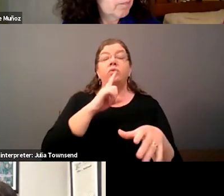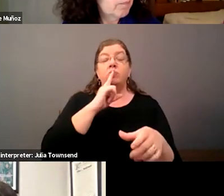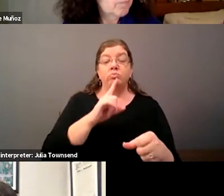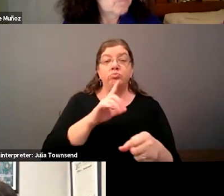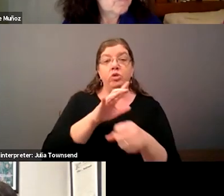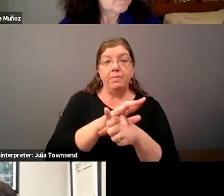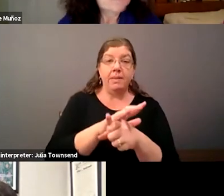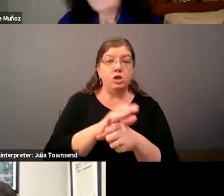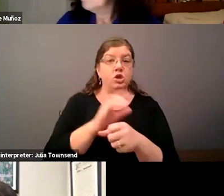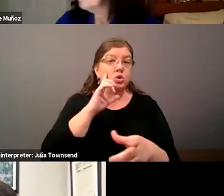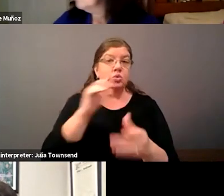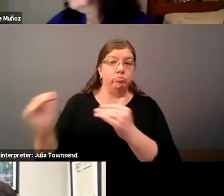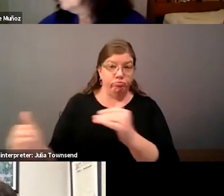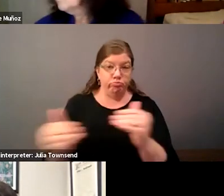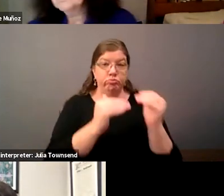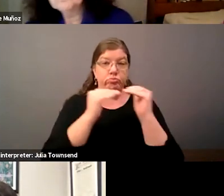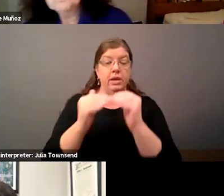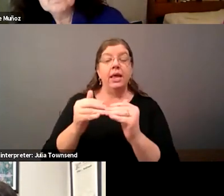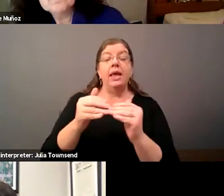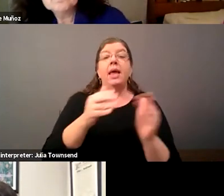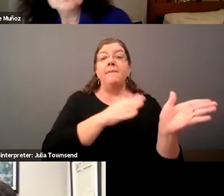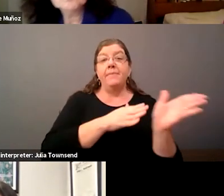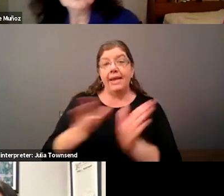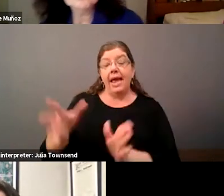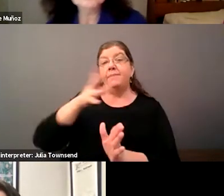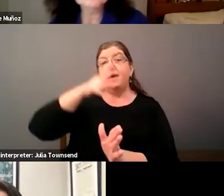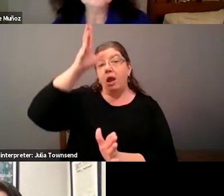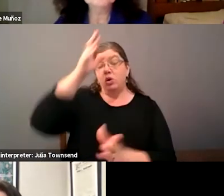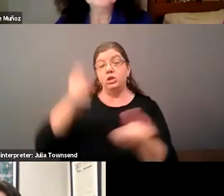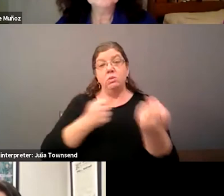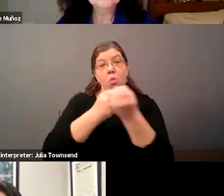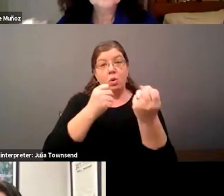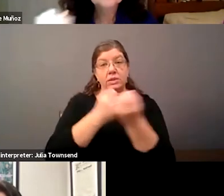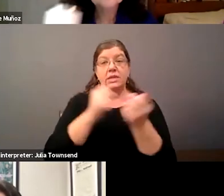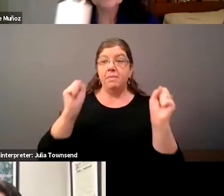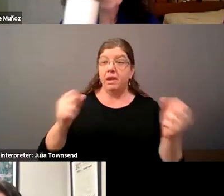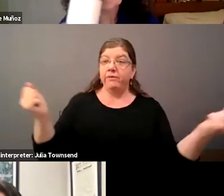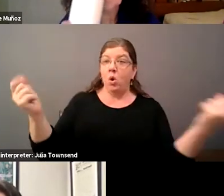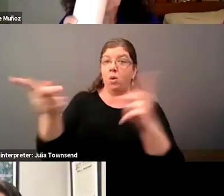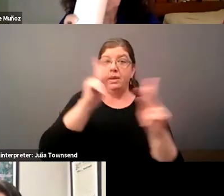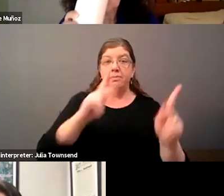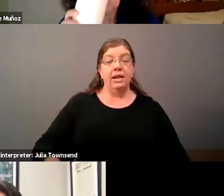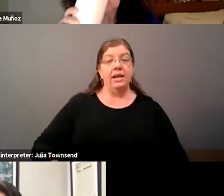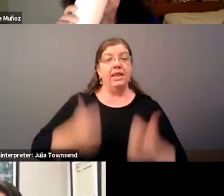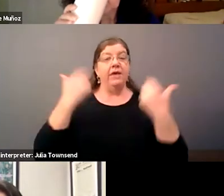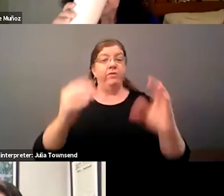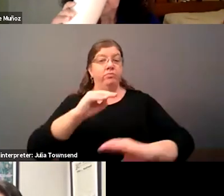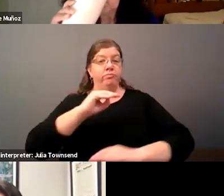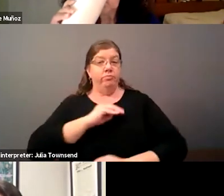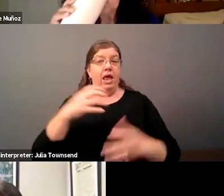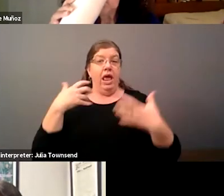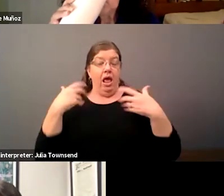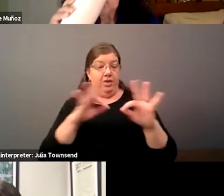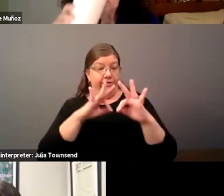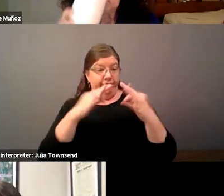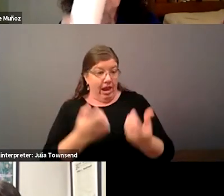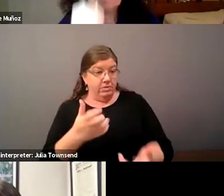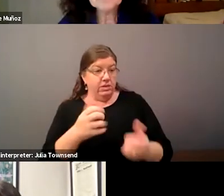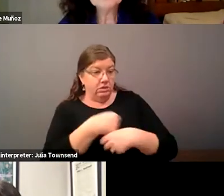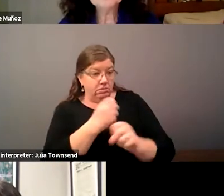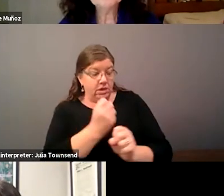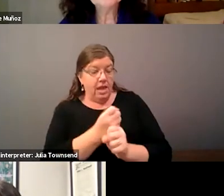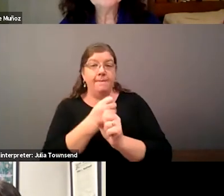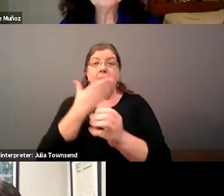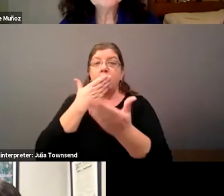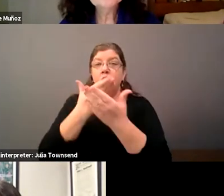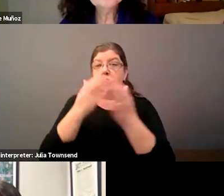practices planned parenthood promotes the ability of all individuals to lead fulfilled lives build healthy families and make informed decisions through